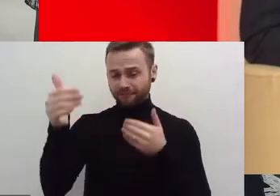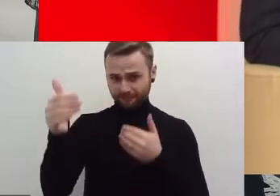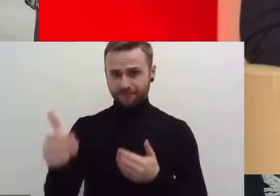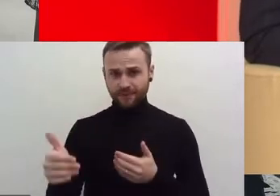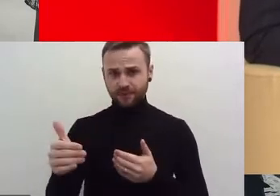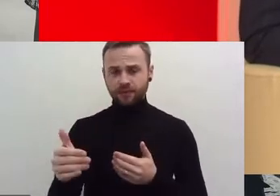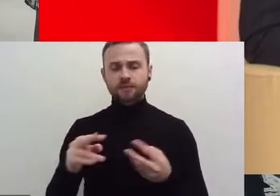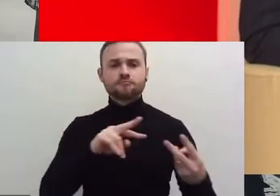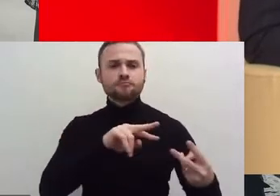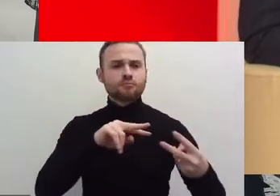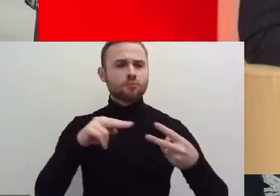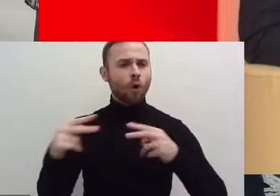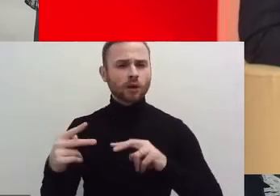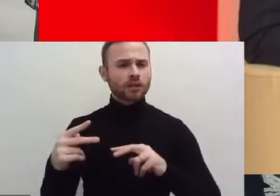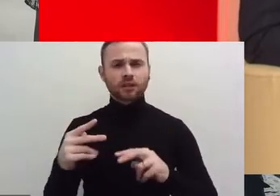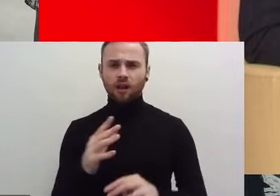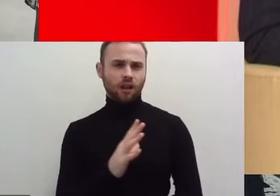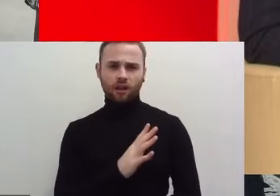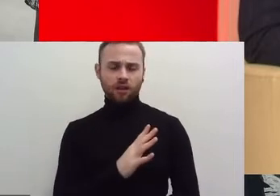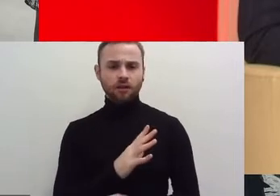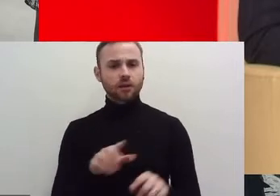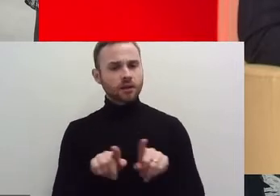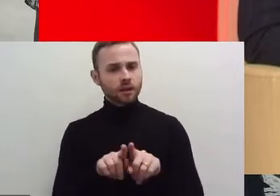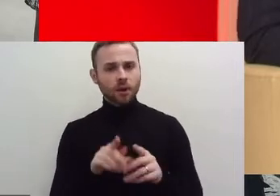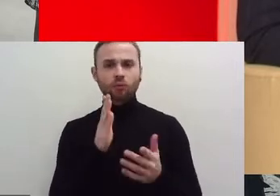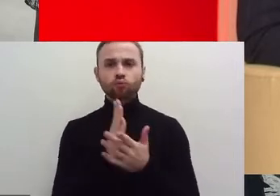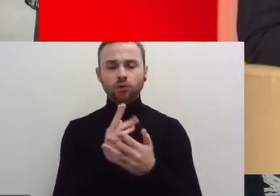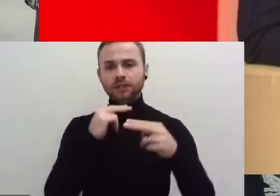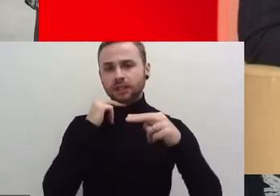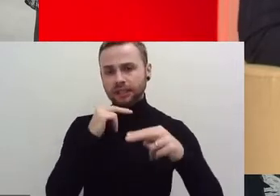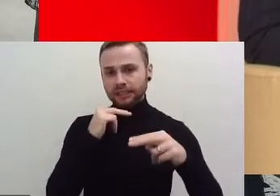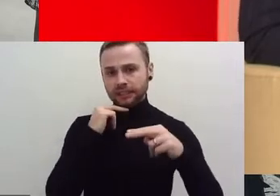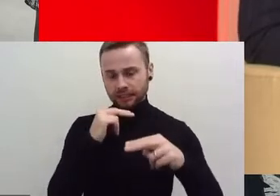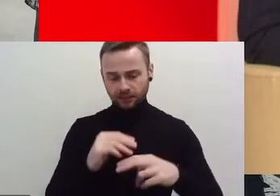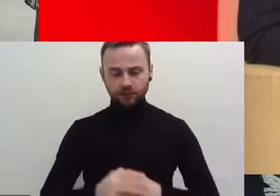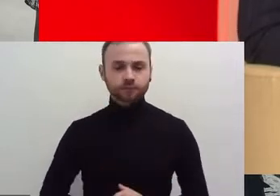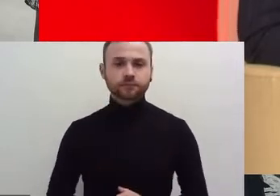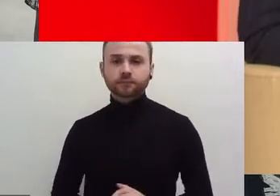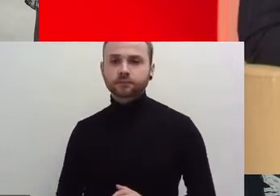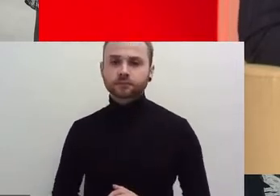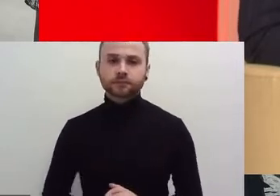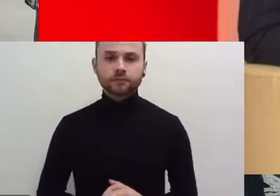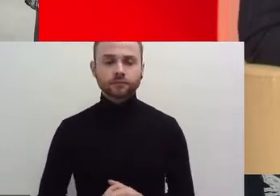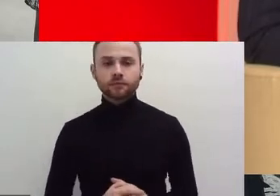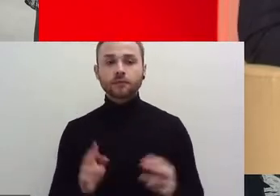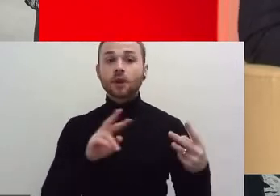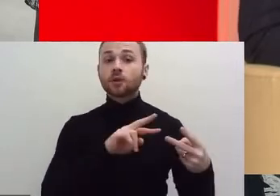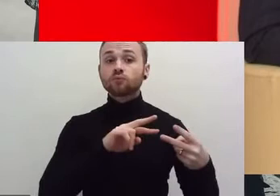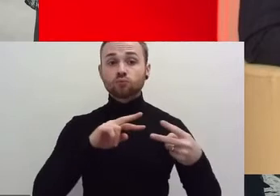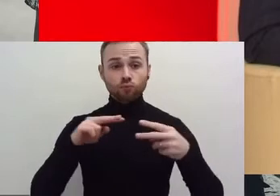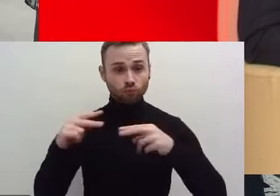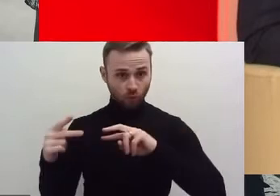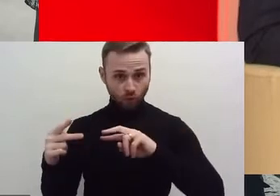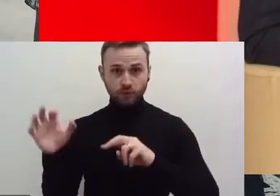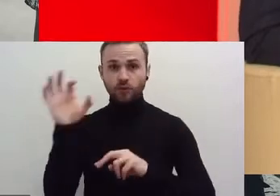it. I think there is a lot of changes that should be made, mostly with teachers and their competence to teach children,